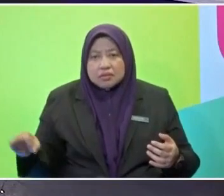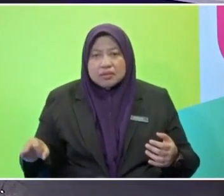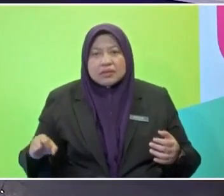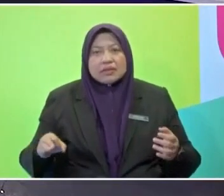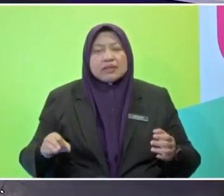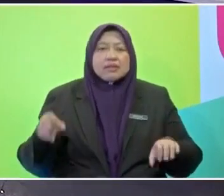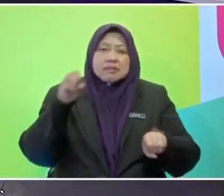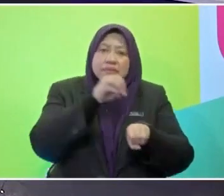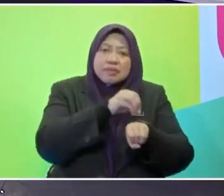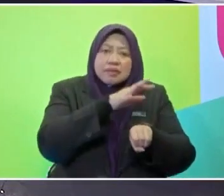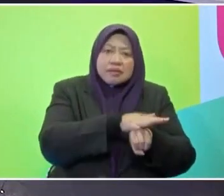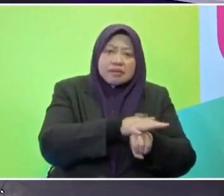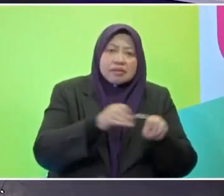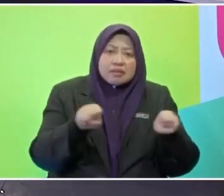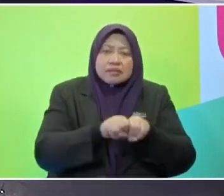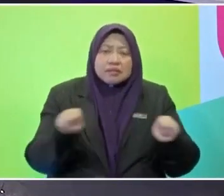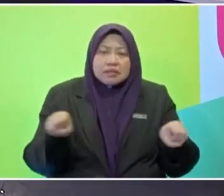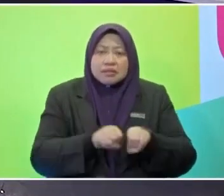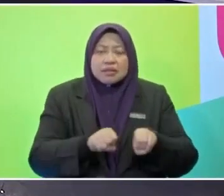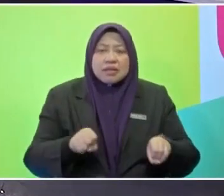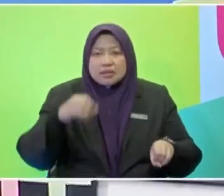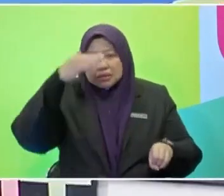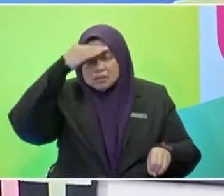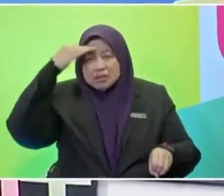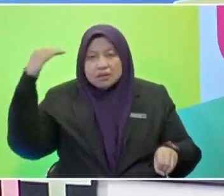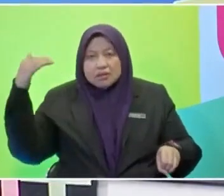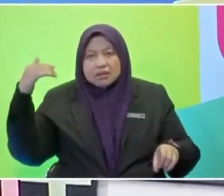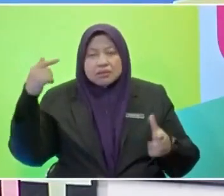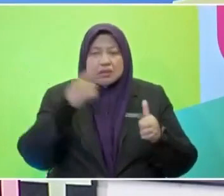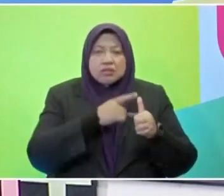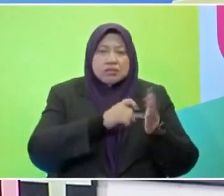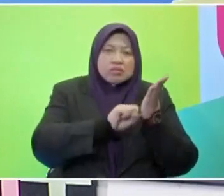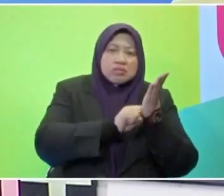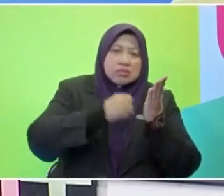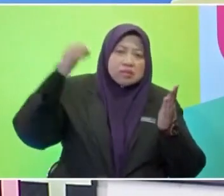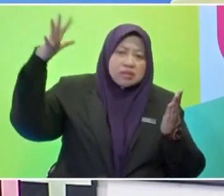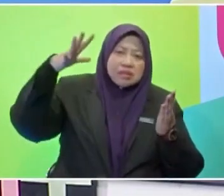shadow. So just now, we altered the distance between the torchlight and the